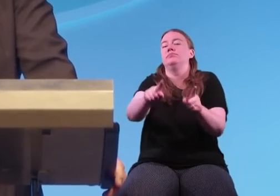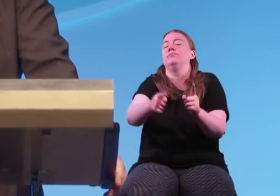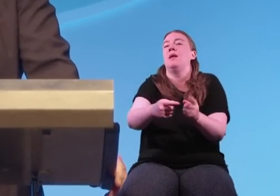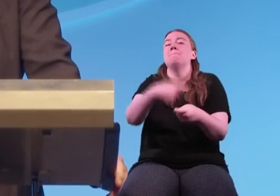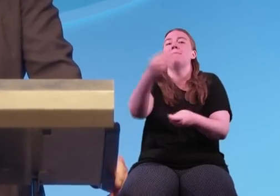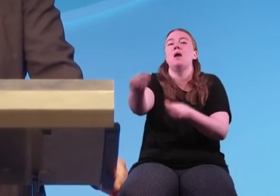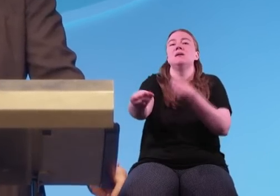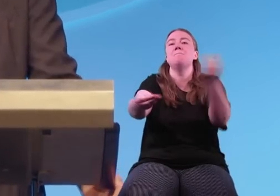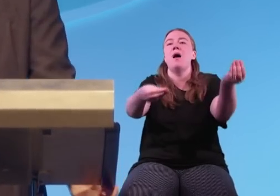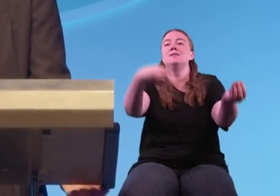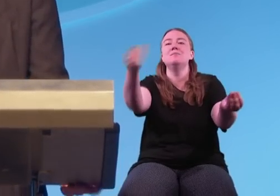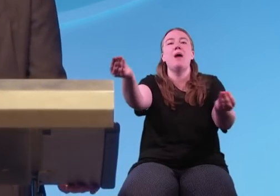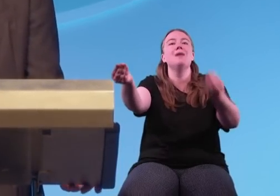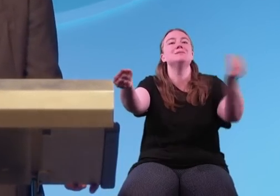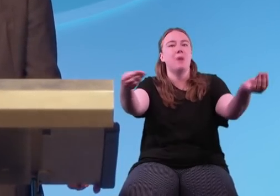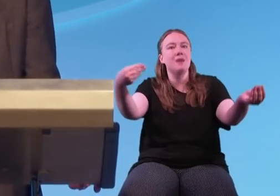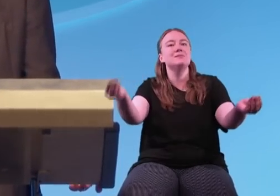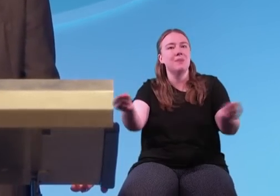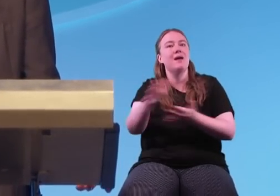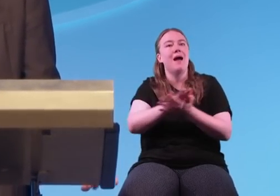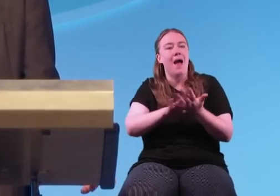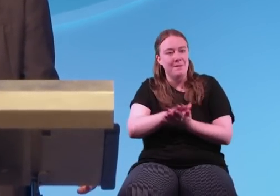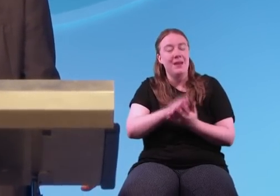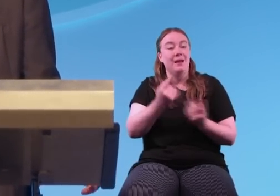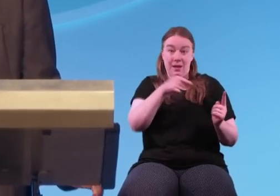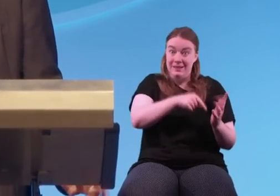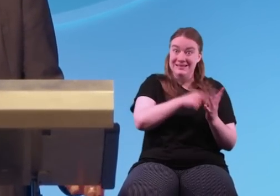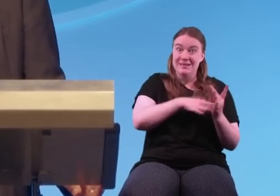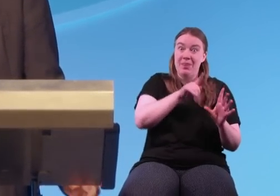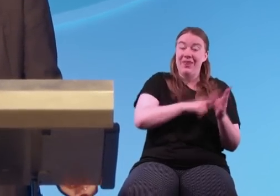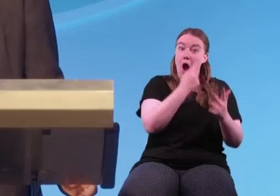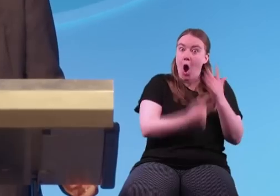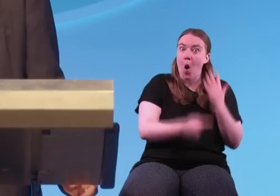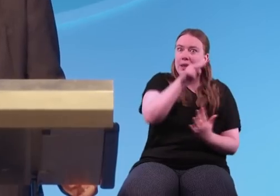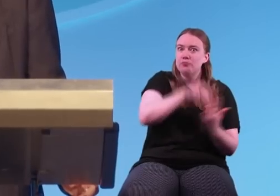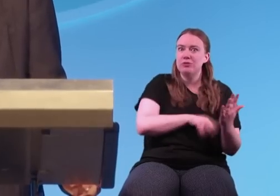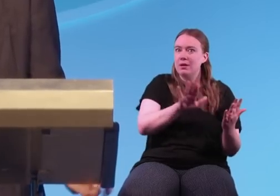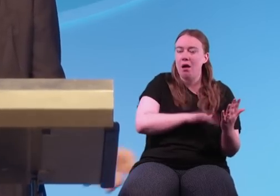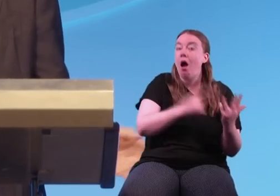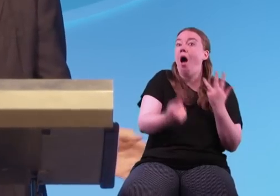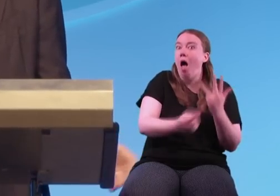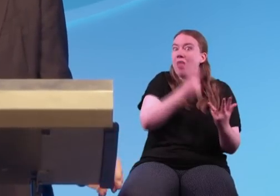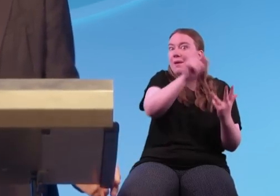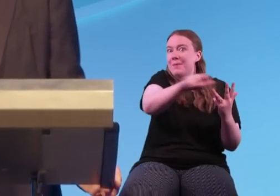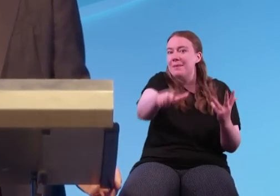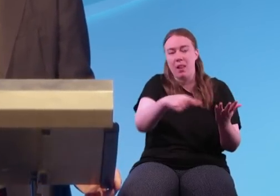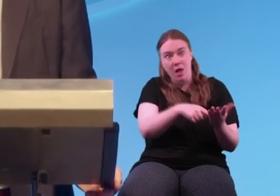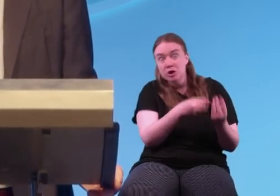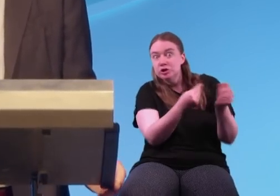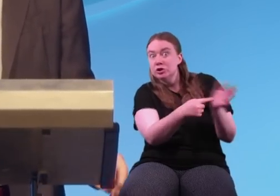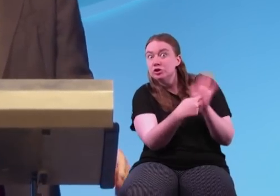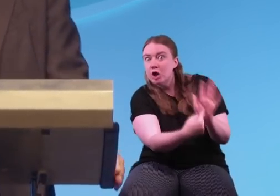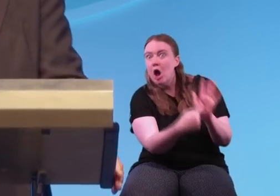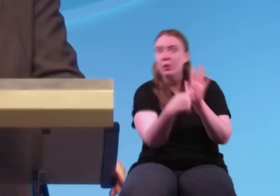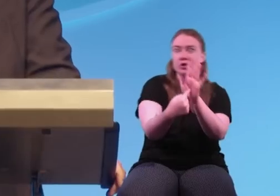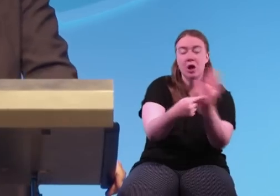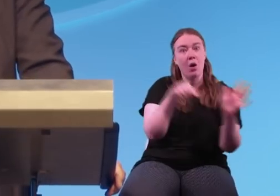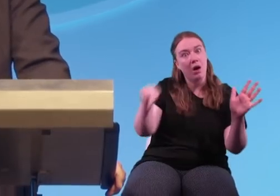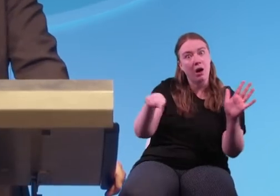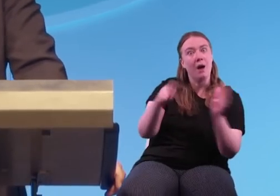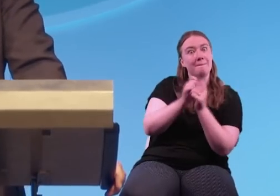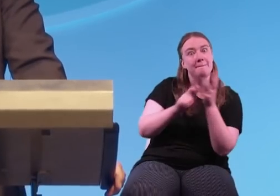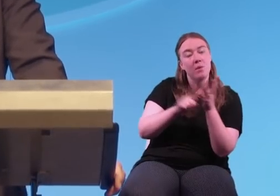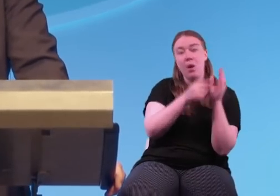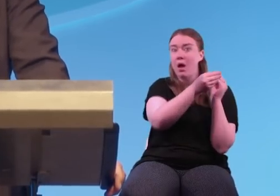and understood by those who were under Timothy's care. And you will notice that he begins in